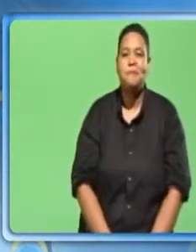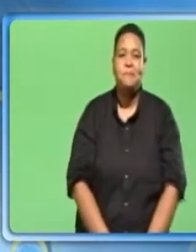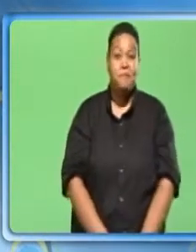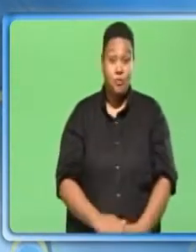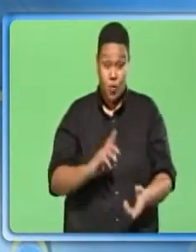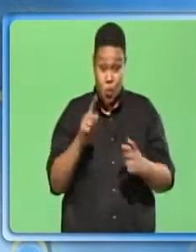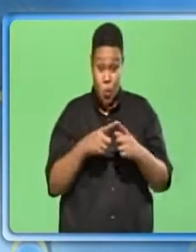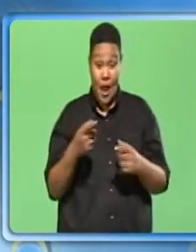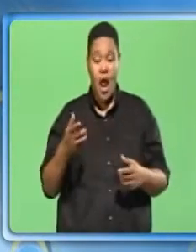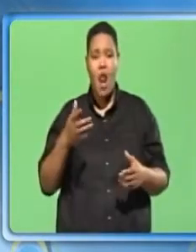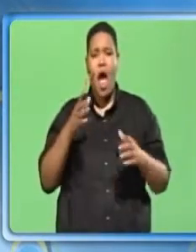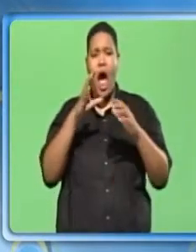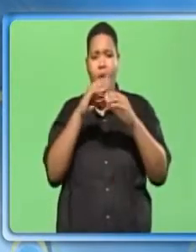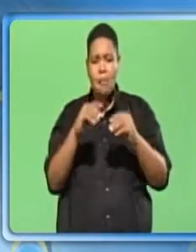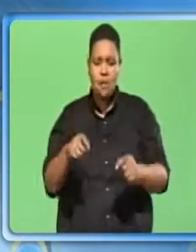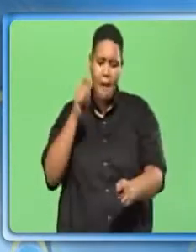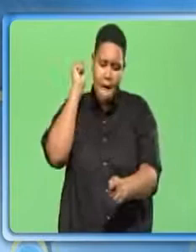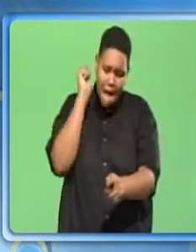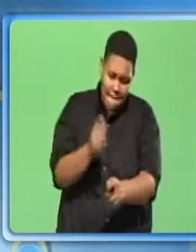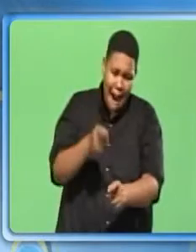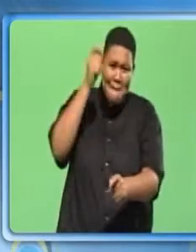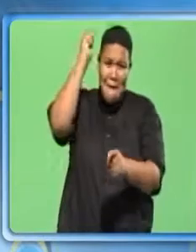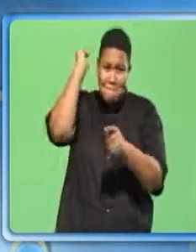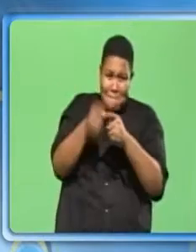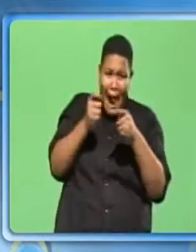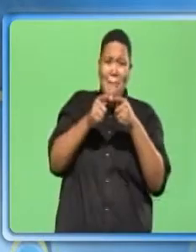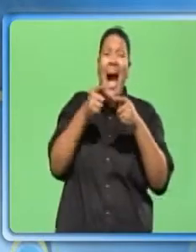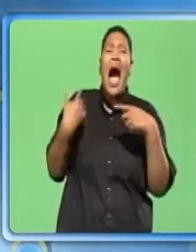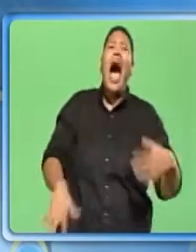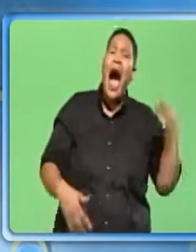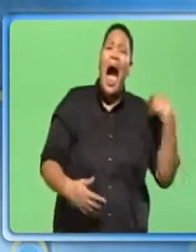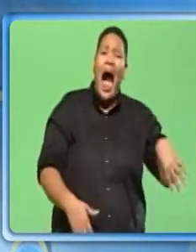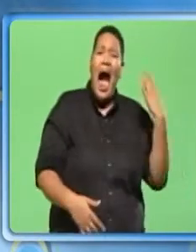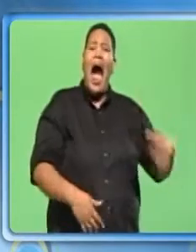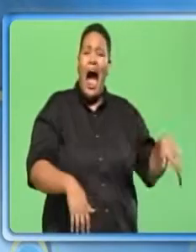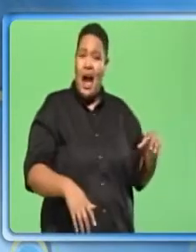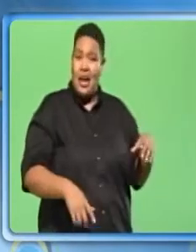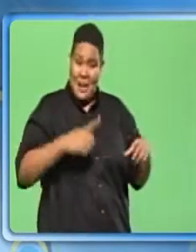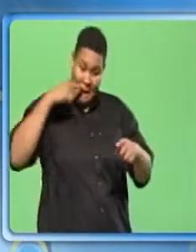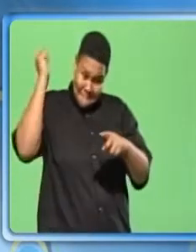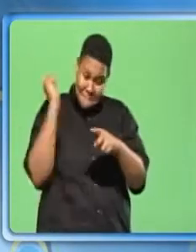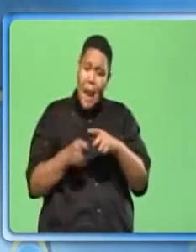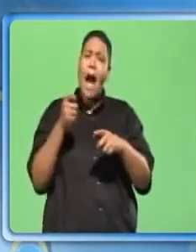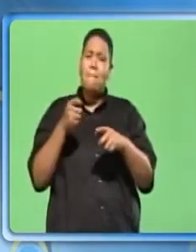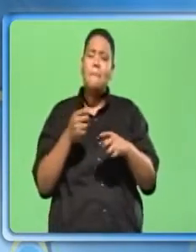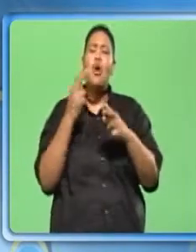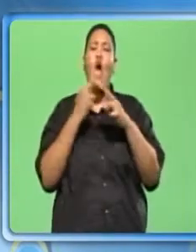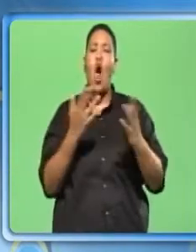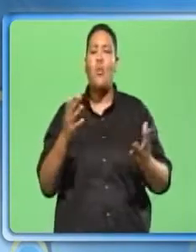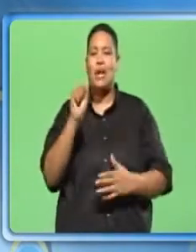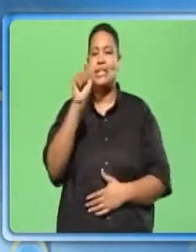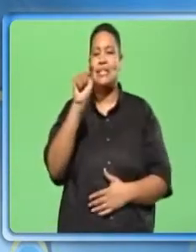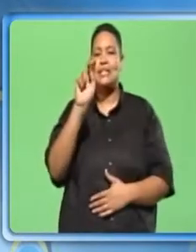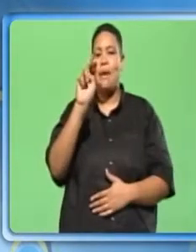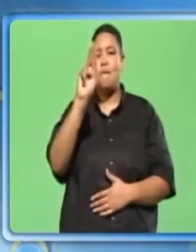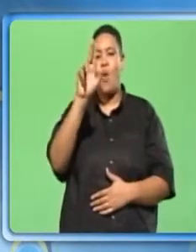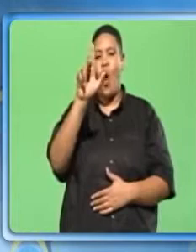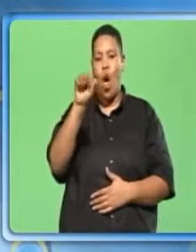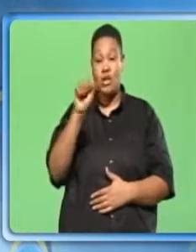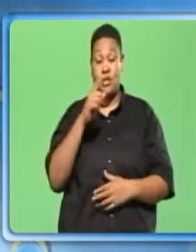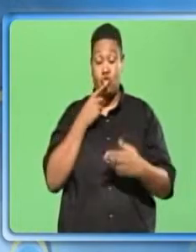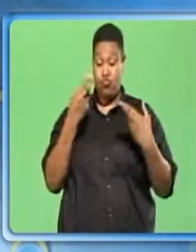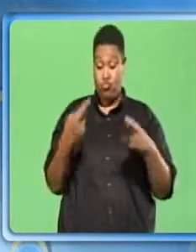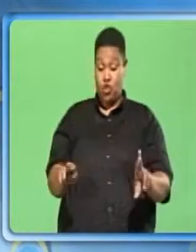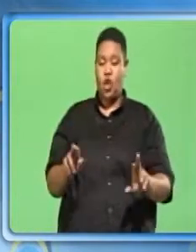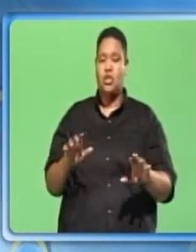When a carpenter accidentally strikes his finger with a hammer, the blow from the hammer is the stimulus, and the